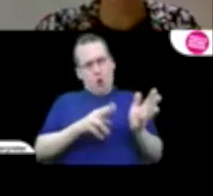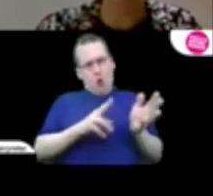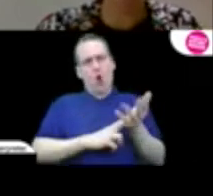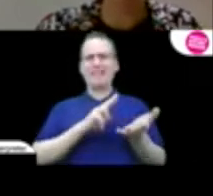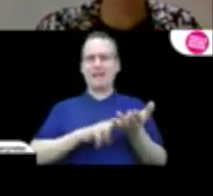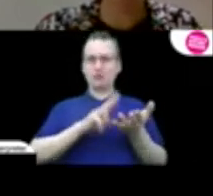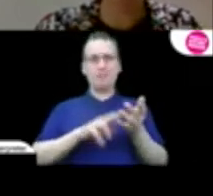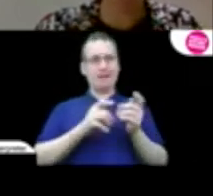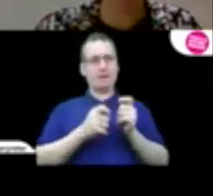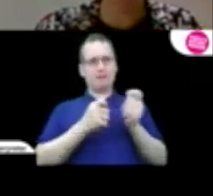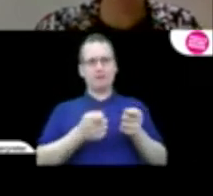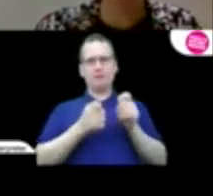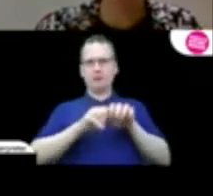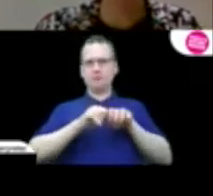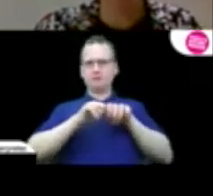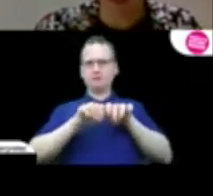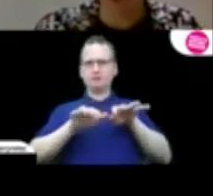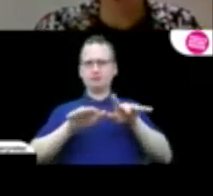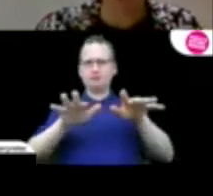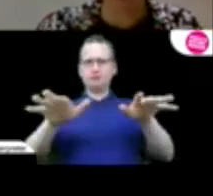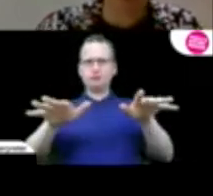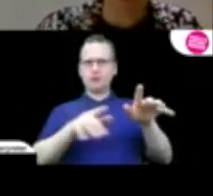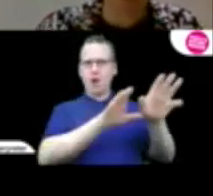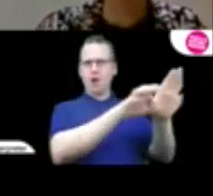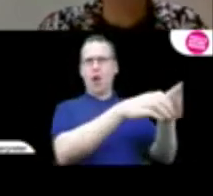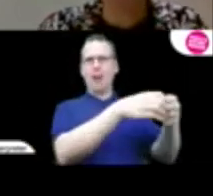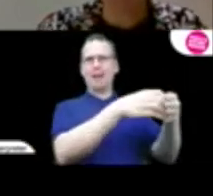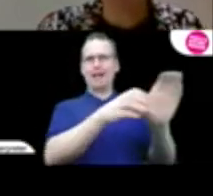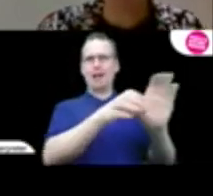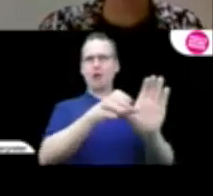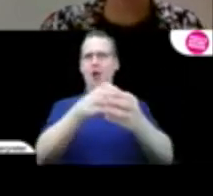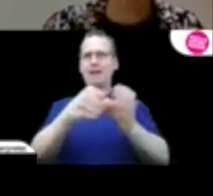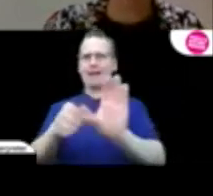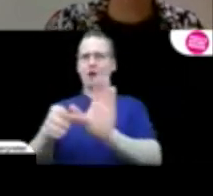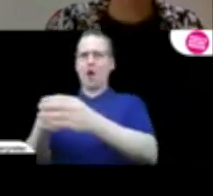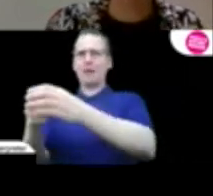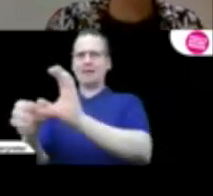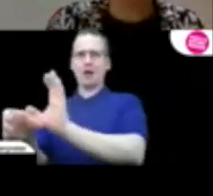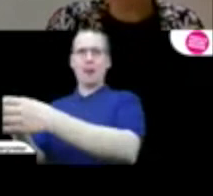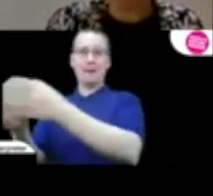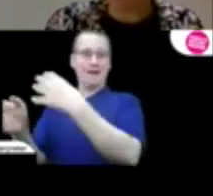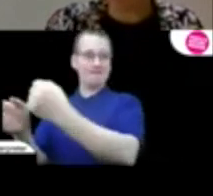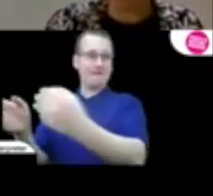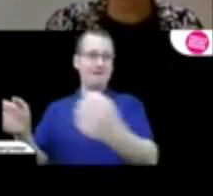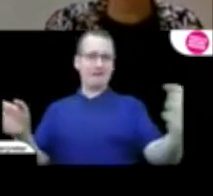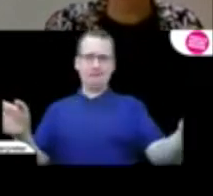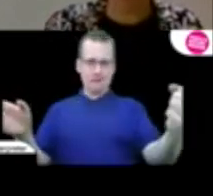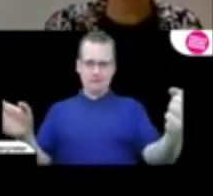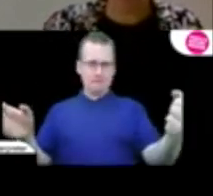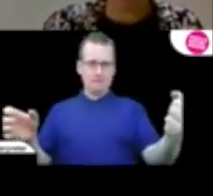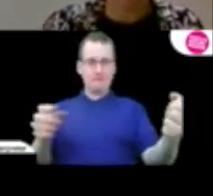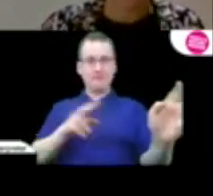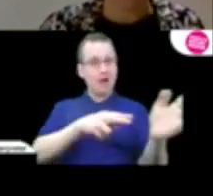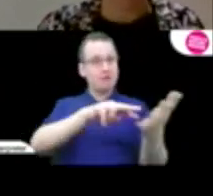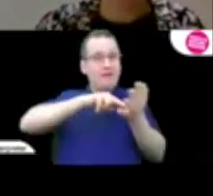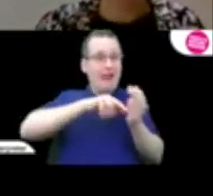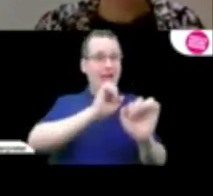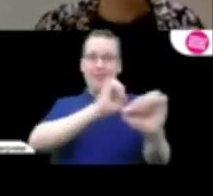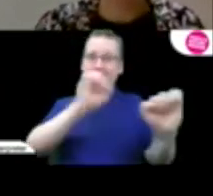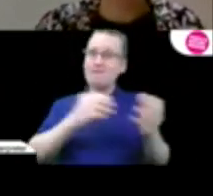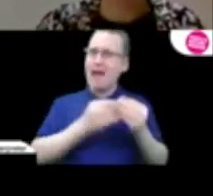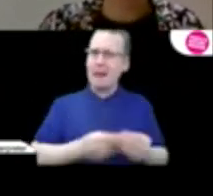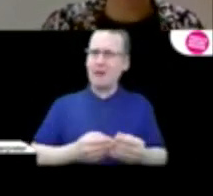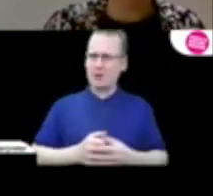colonies. And these laws didn't reflect the values of the cultures they were imposed on. There was